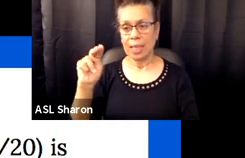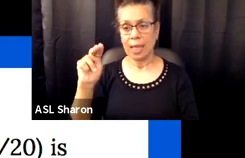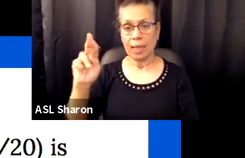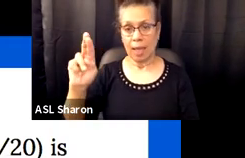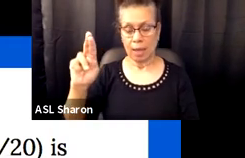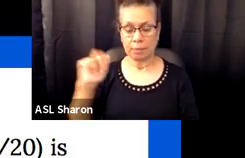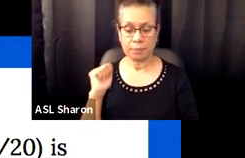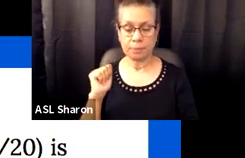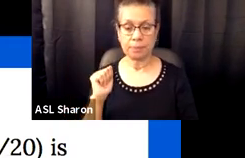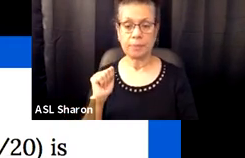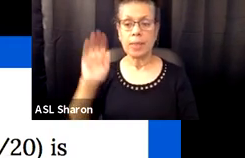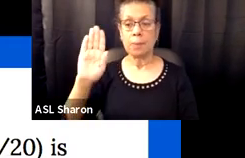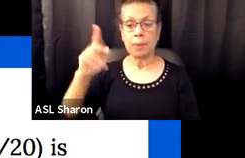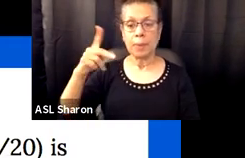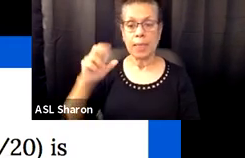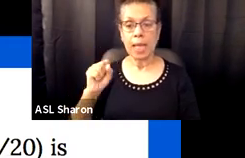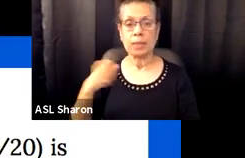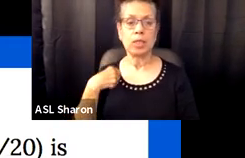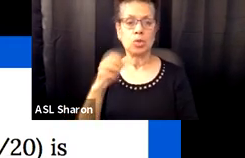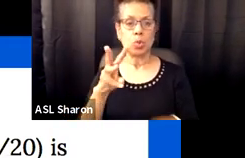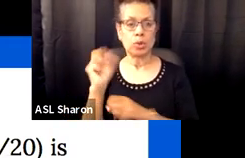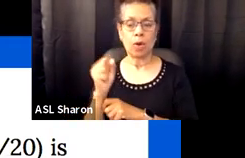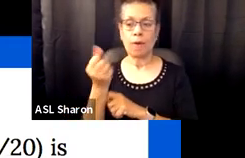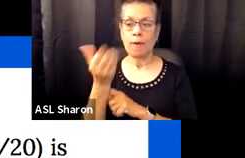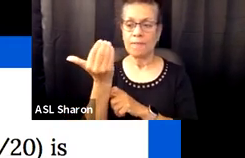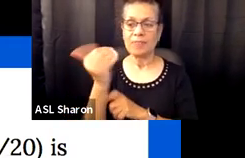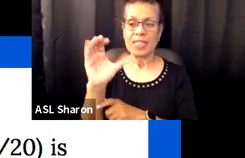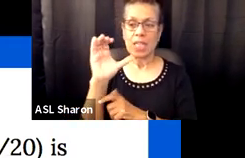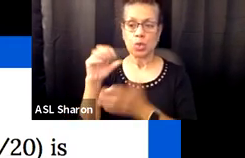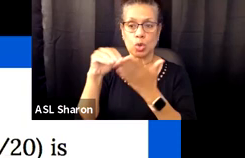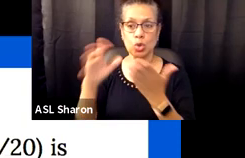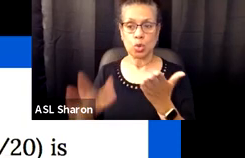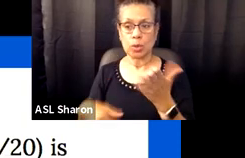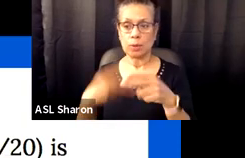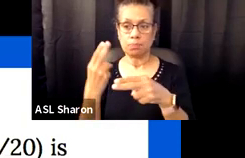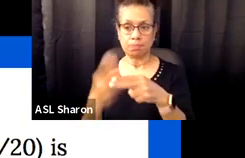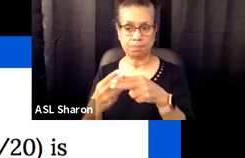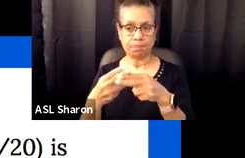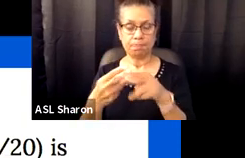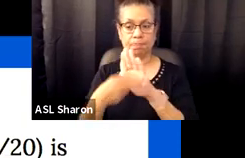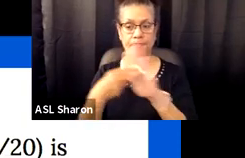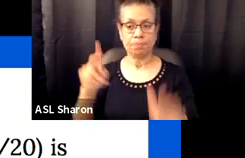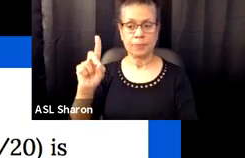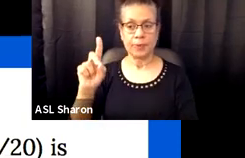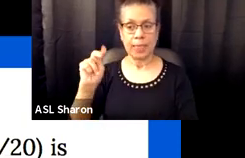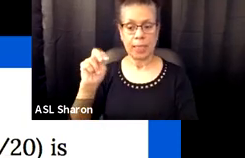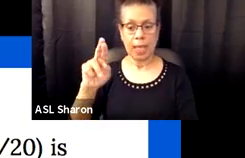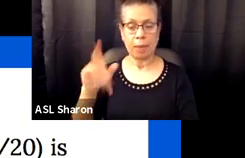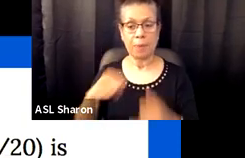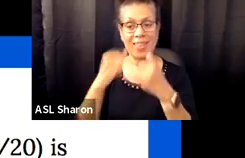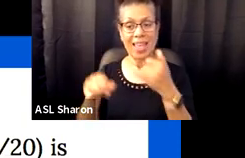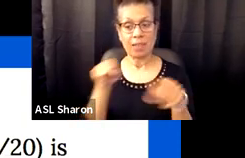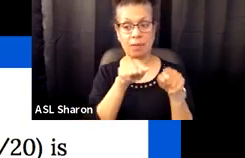bps plans to withdraw approximately 1500 students marked as dnr from our rosters by the end of this